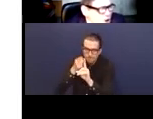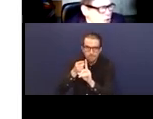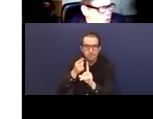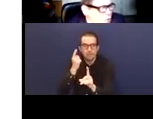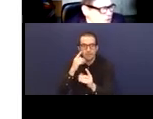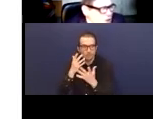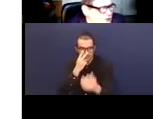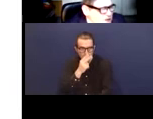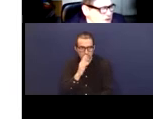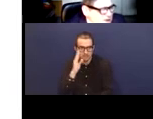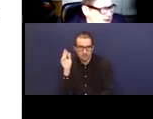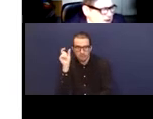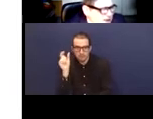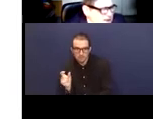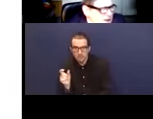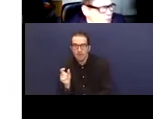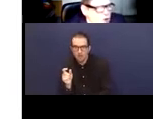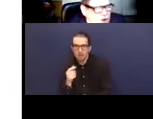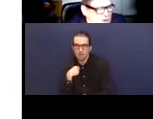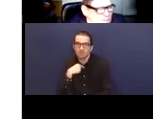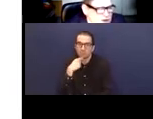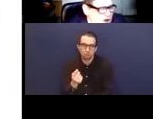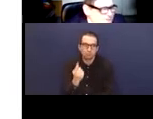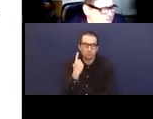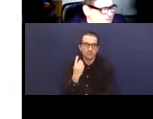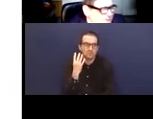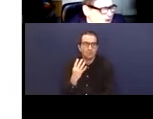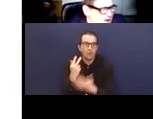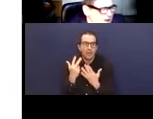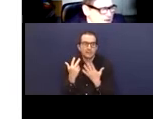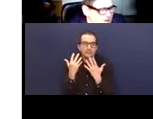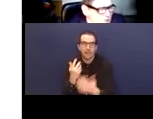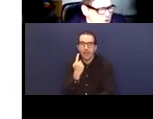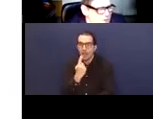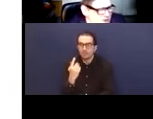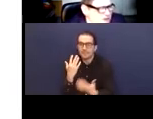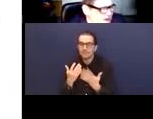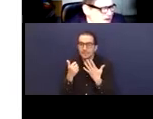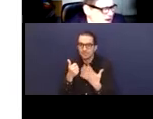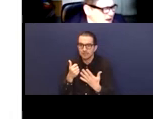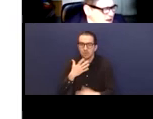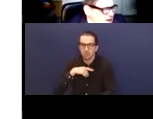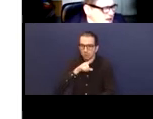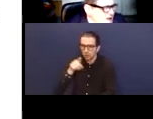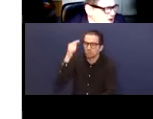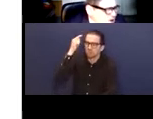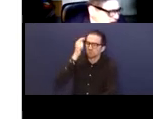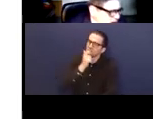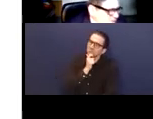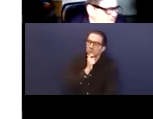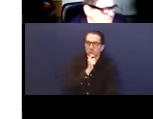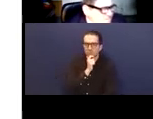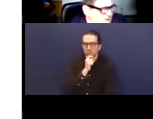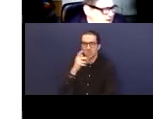for goal with no disability indicator, and what should it measure? Okay, so you can do a little bit of thinking here. On